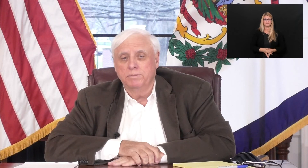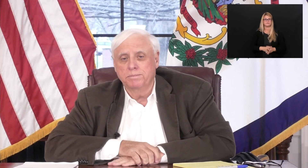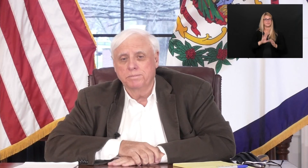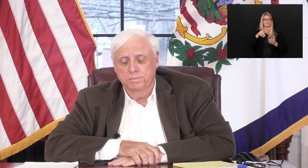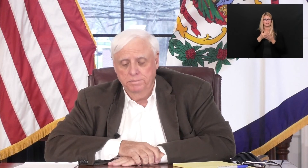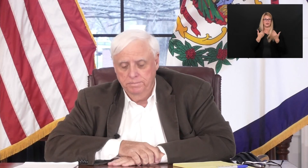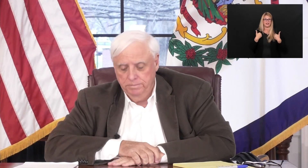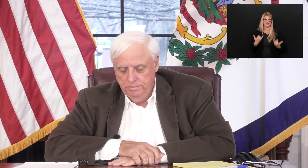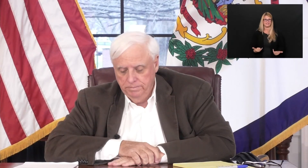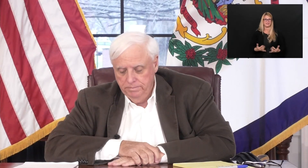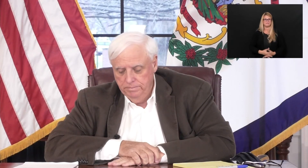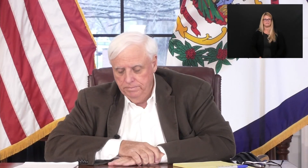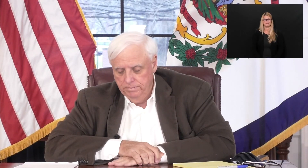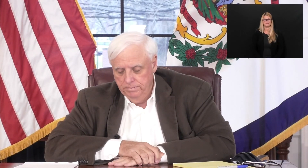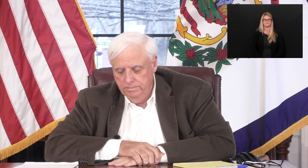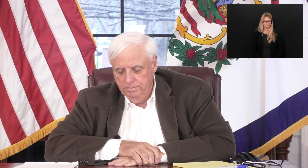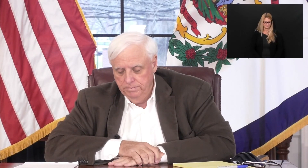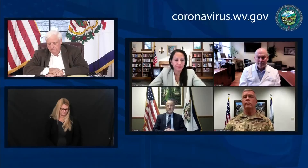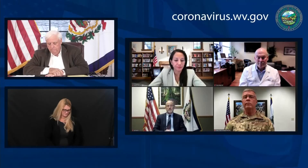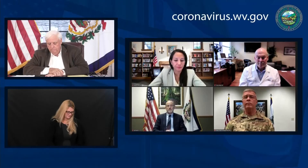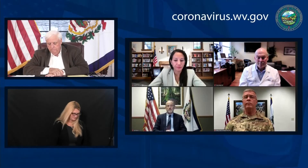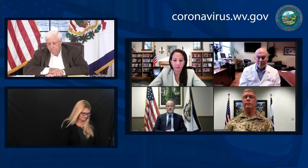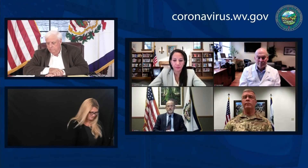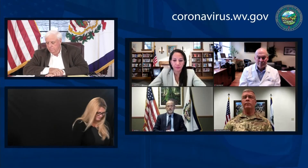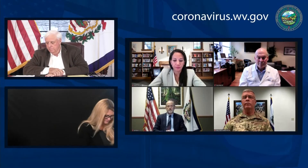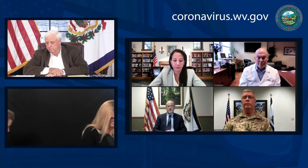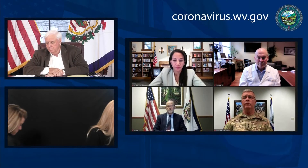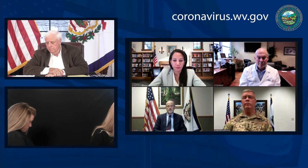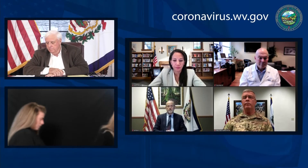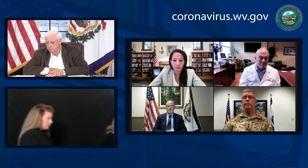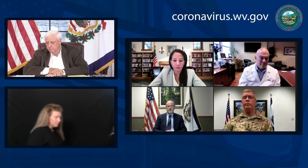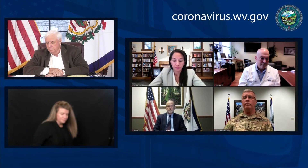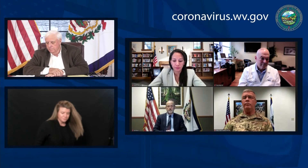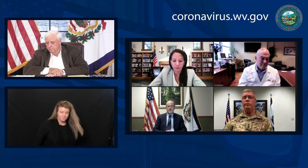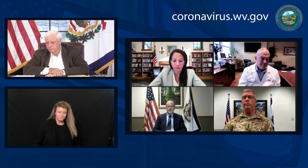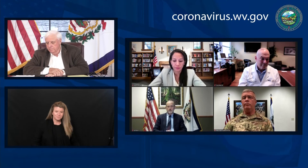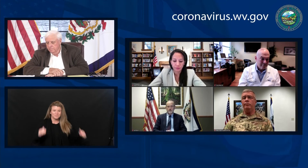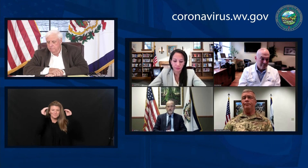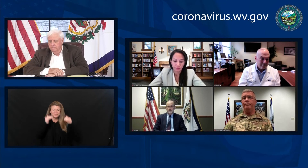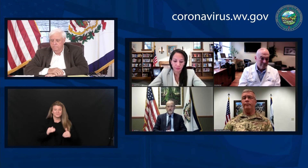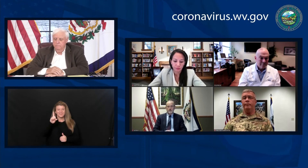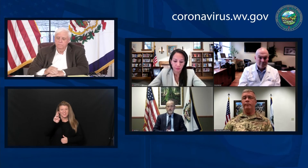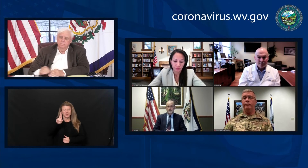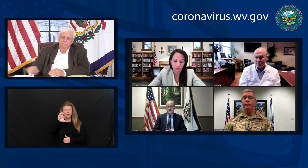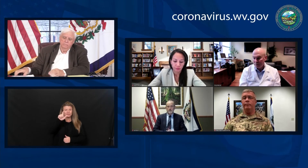got. All right, thank you, Governor. Let's now go to Dr. Clay Marsh, our coronavirus czar.